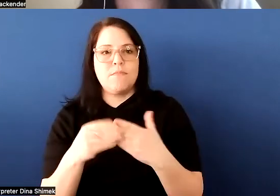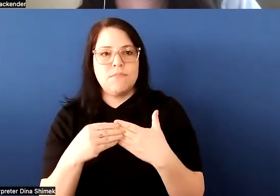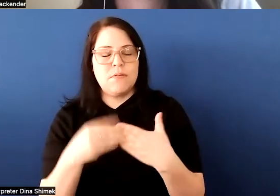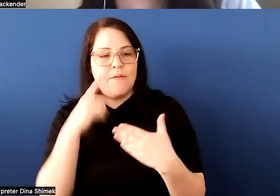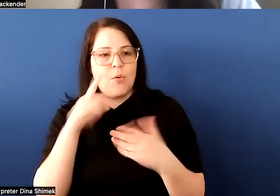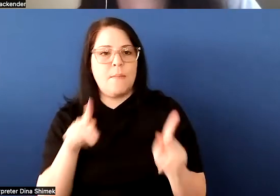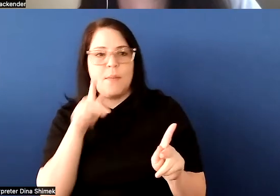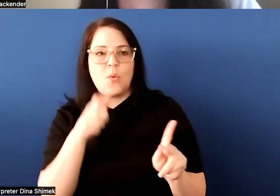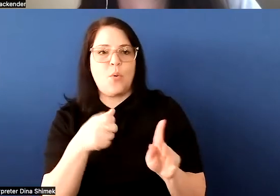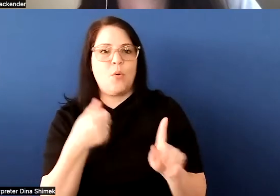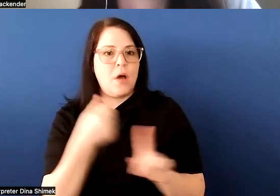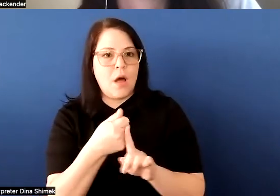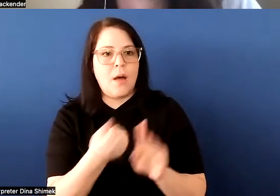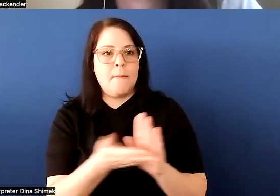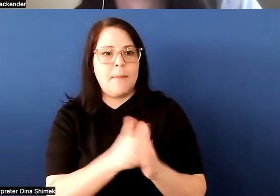that happened later in life.